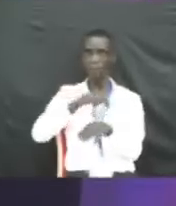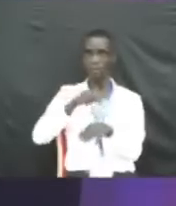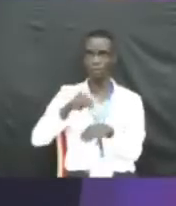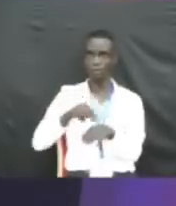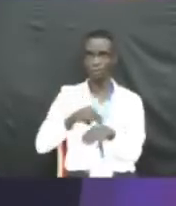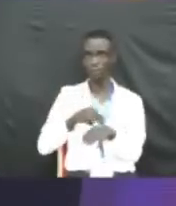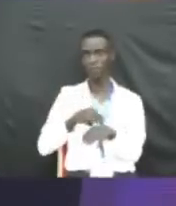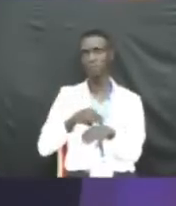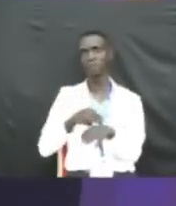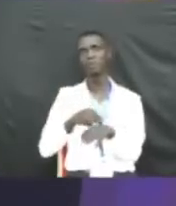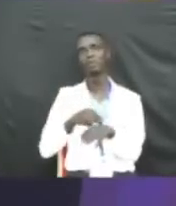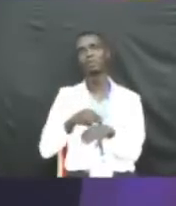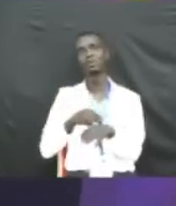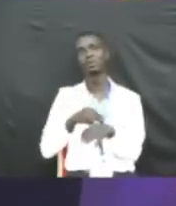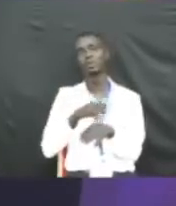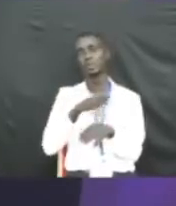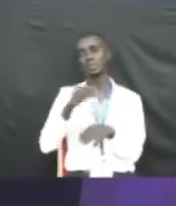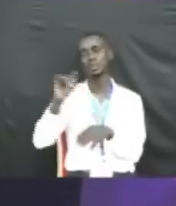and the government.